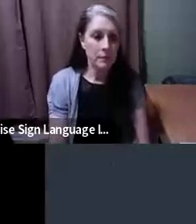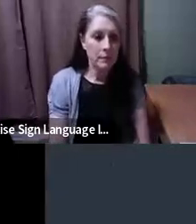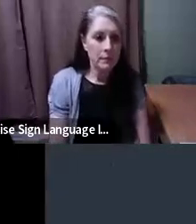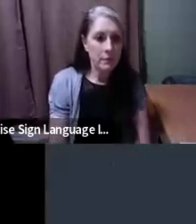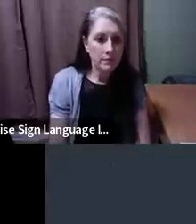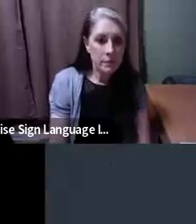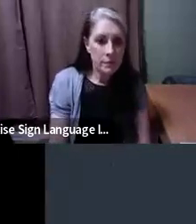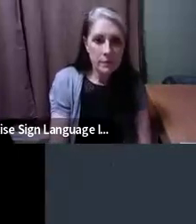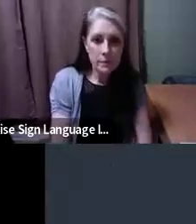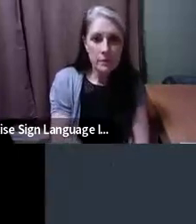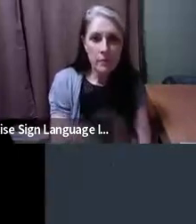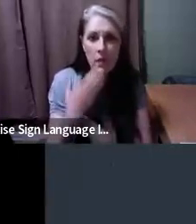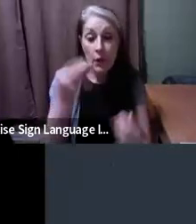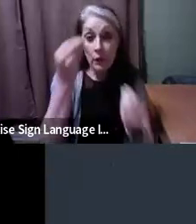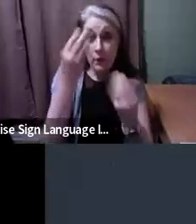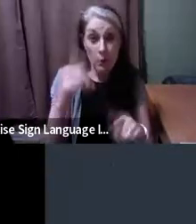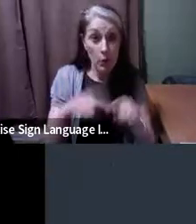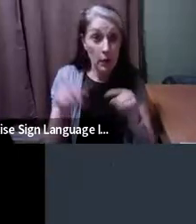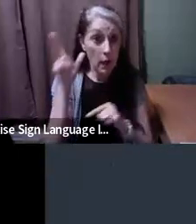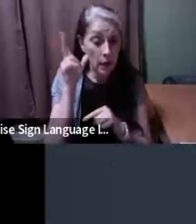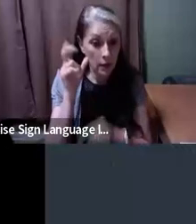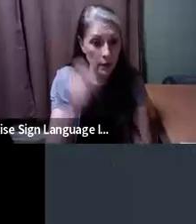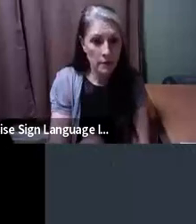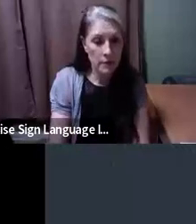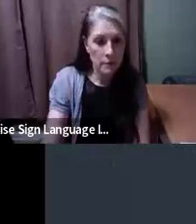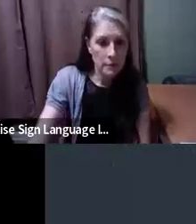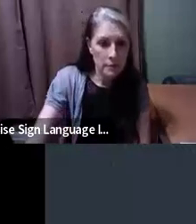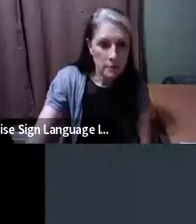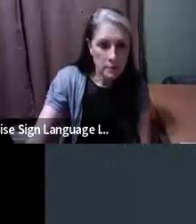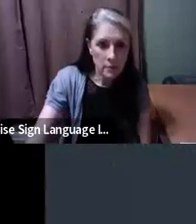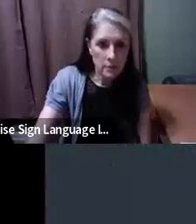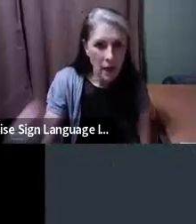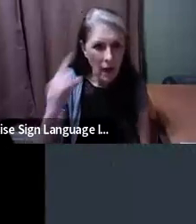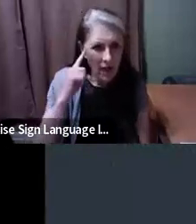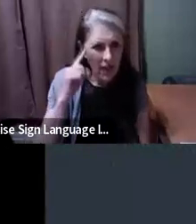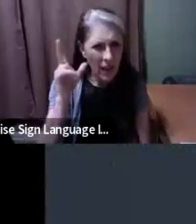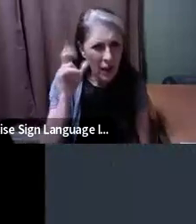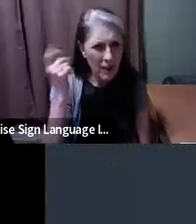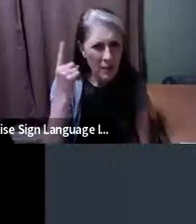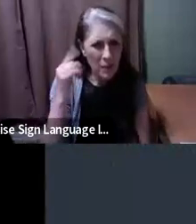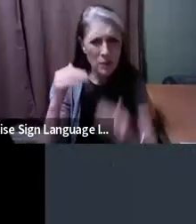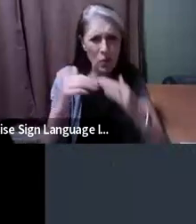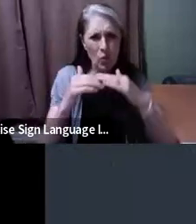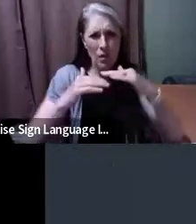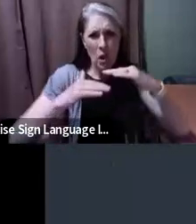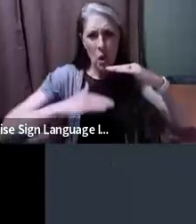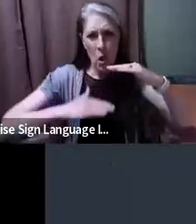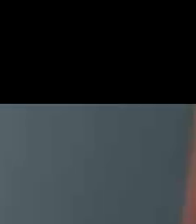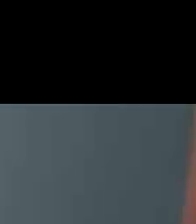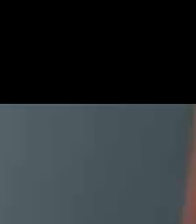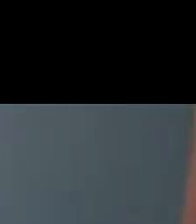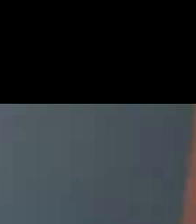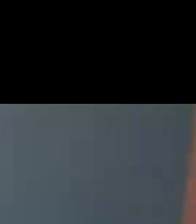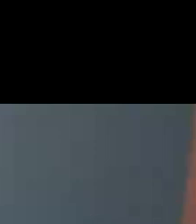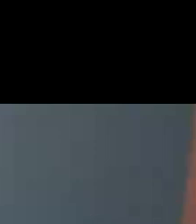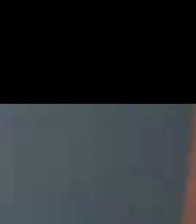Thank you for letting me know that you cannot hear it. I think I heard something, but it was really, really low. It's very, very, very, very,